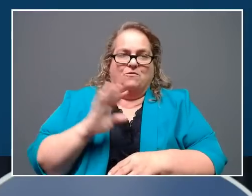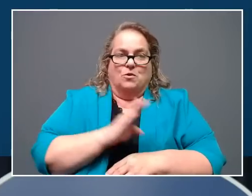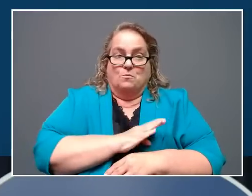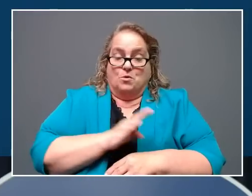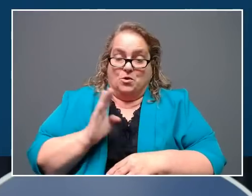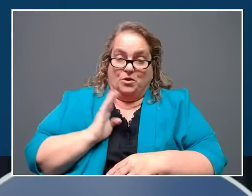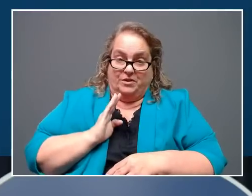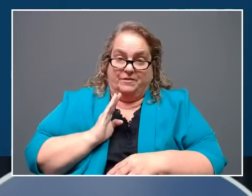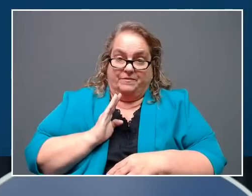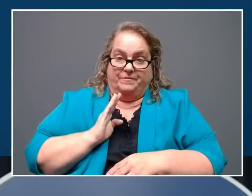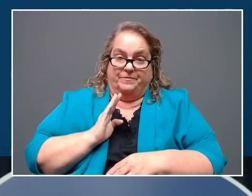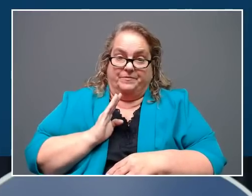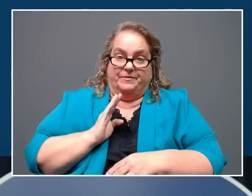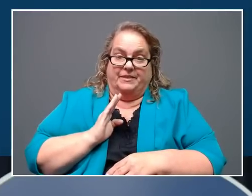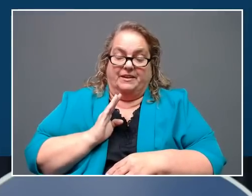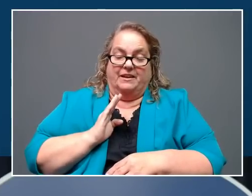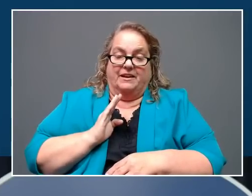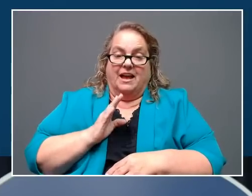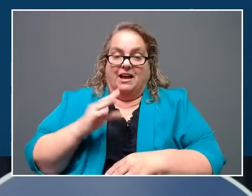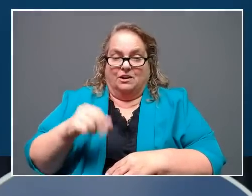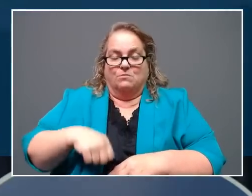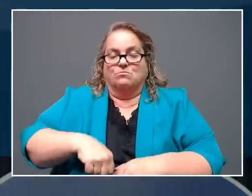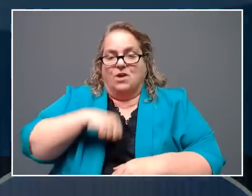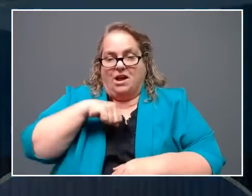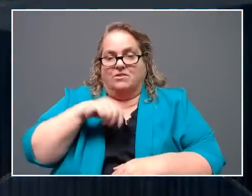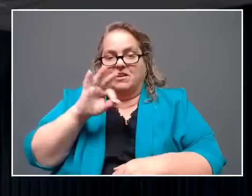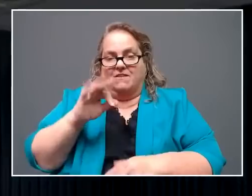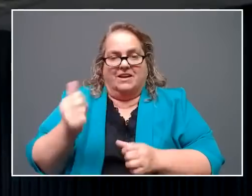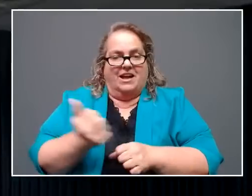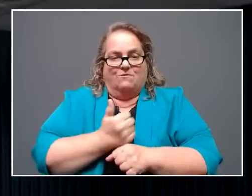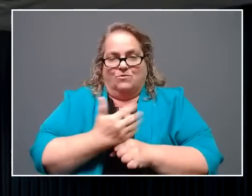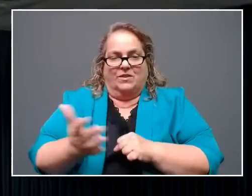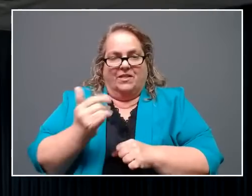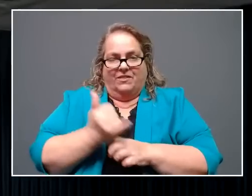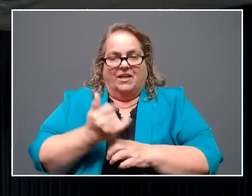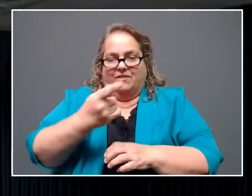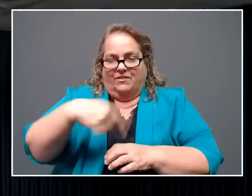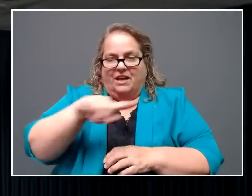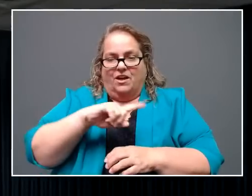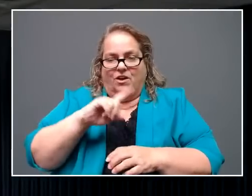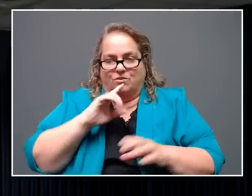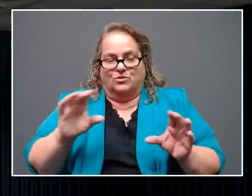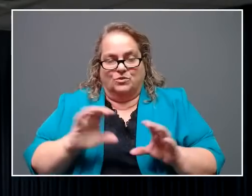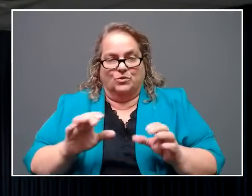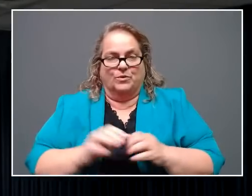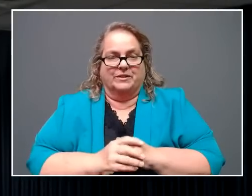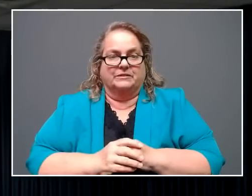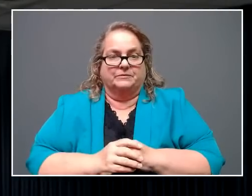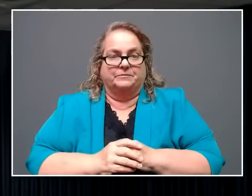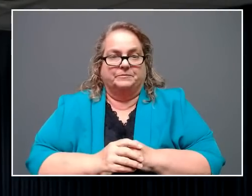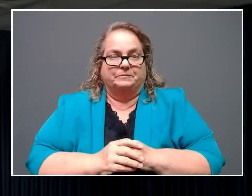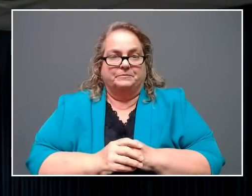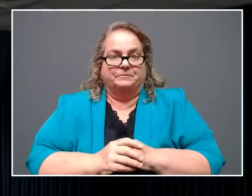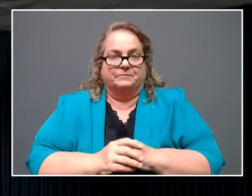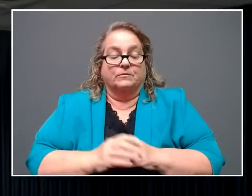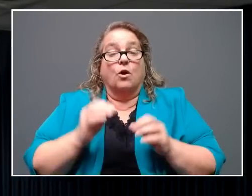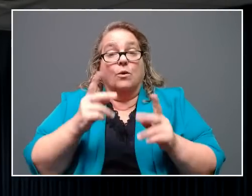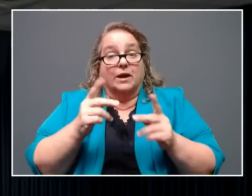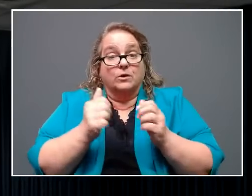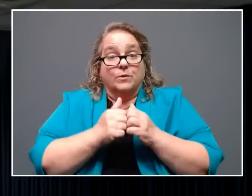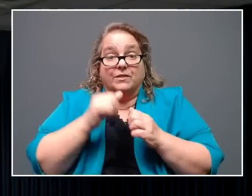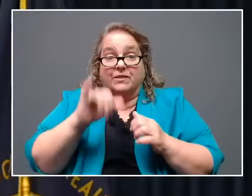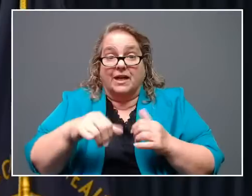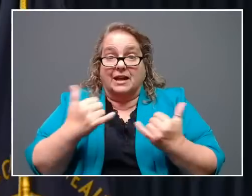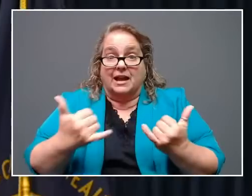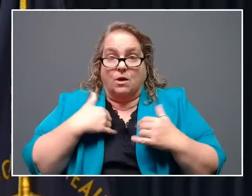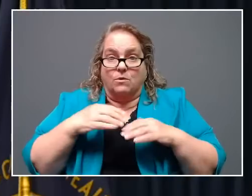and proud of everything that they are doing. All right. With that, we will open it